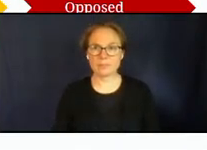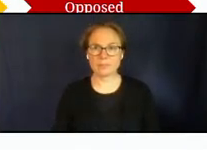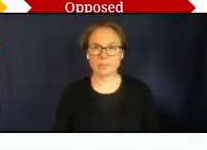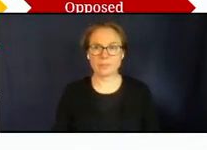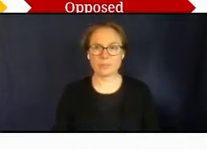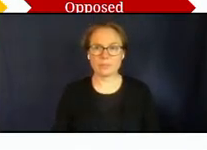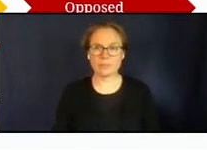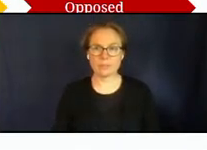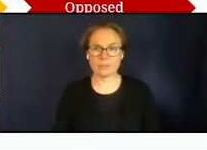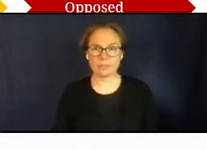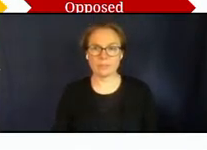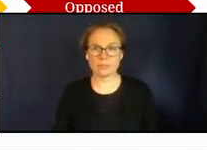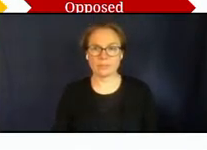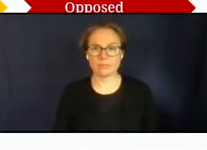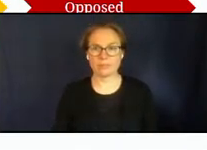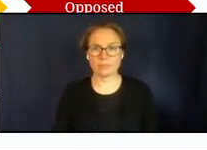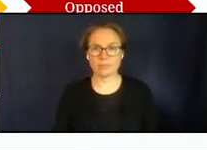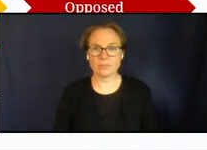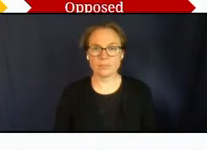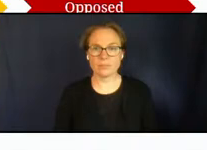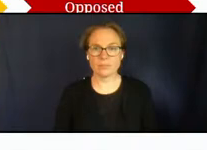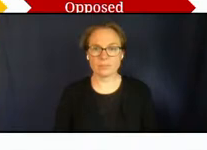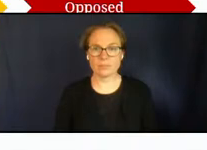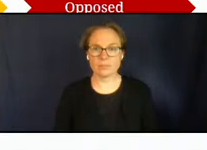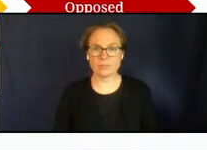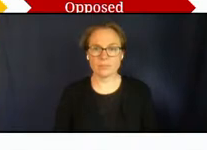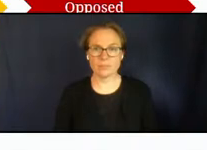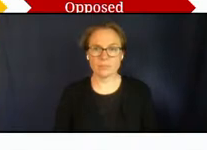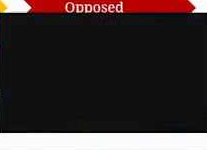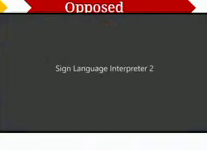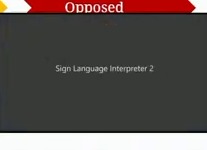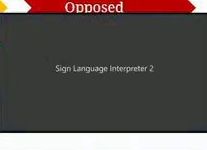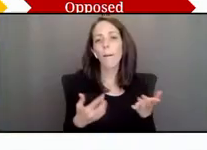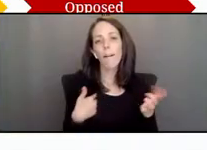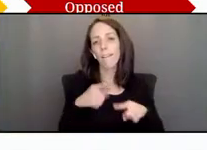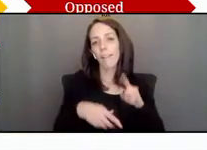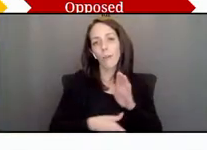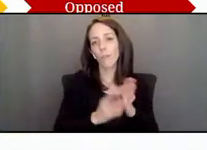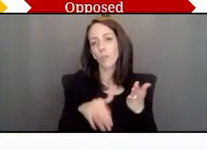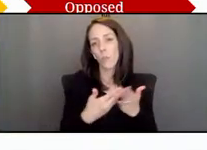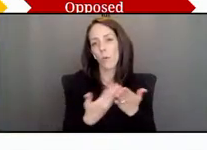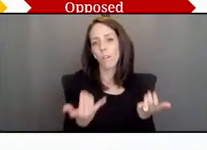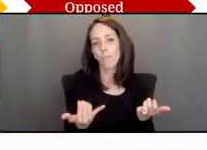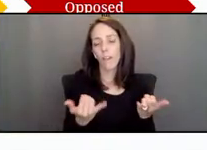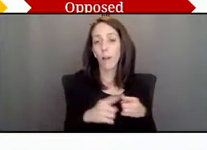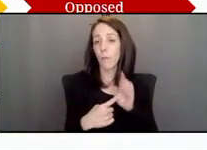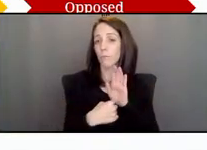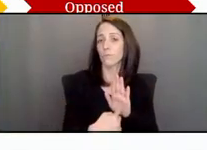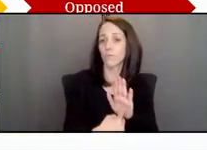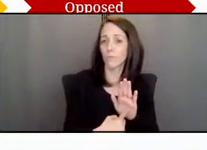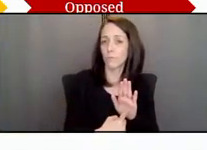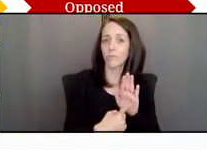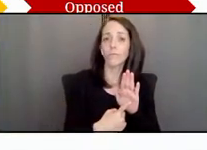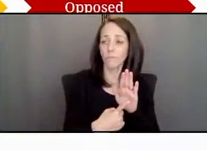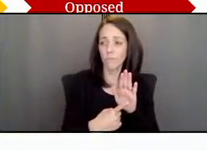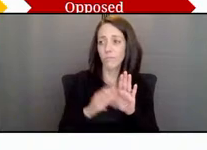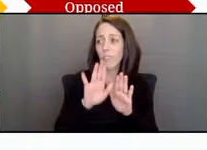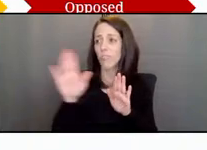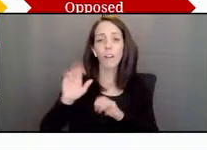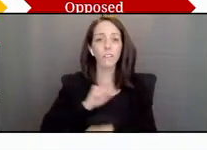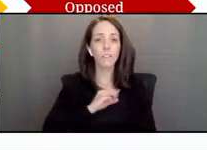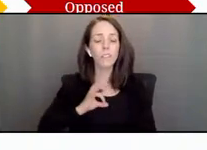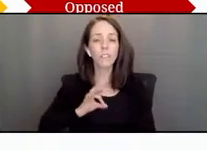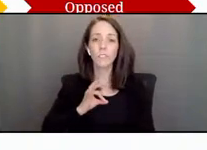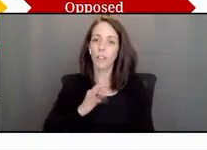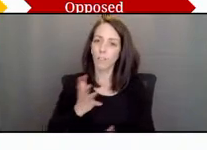toolkit. I can't go through them all here, but certainly this is where the heavy lifting of numerous members of our Vaccine Equity Committee has occurred.